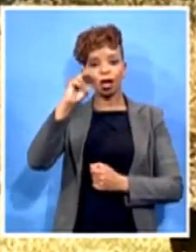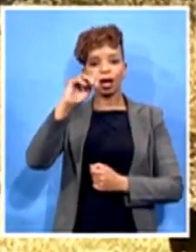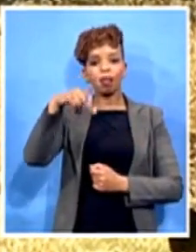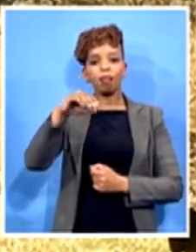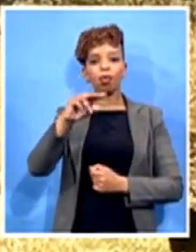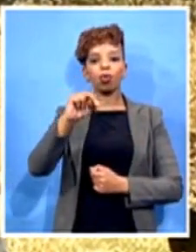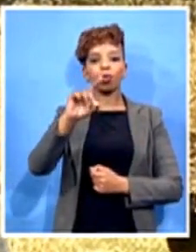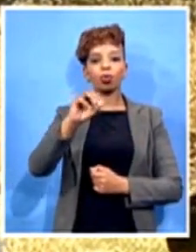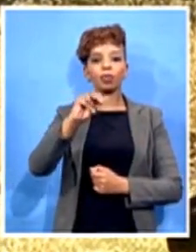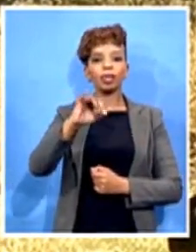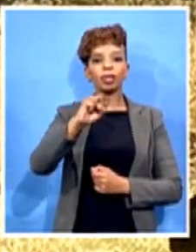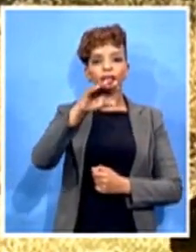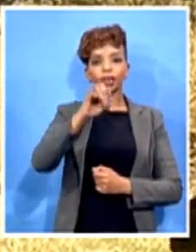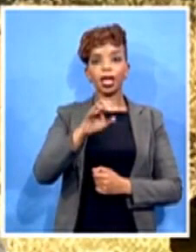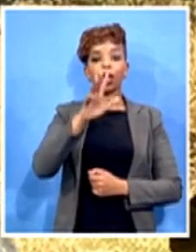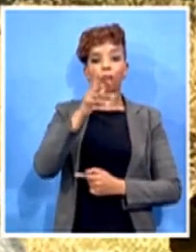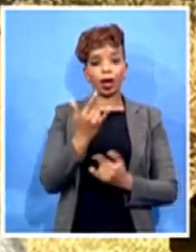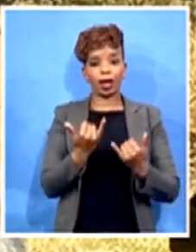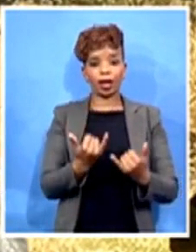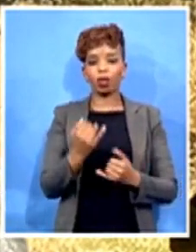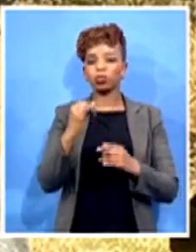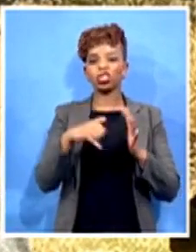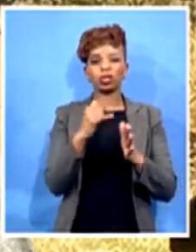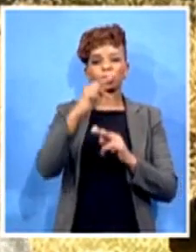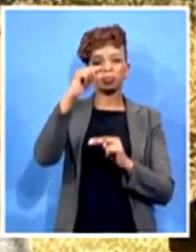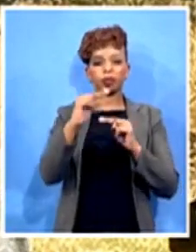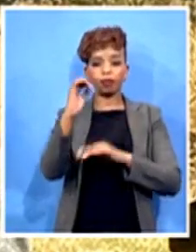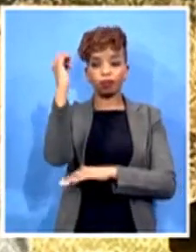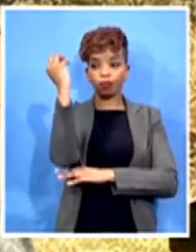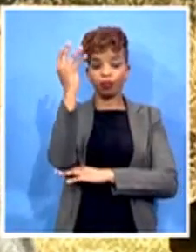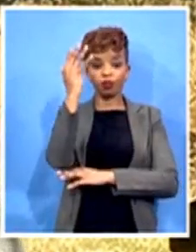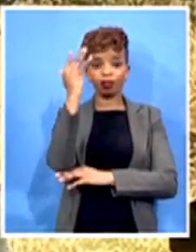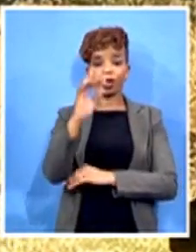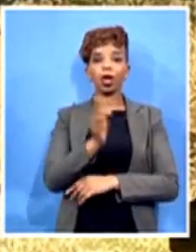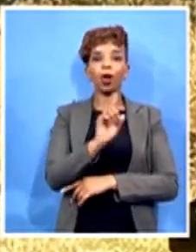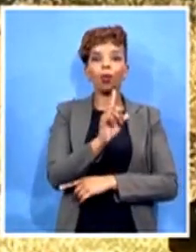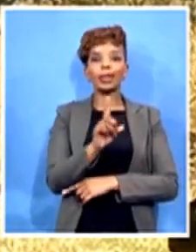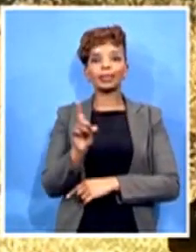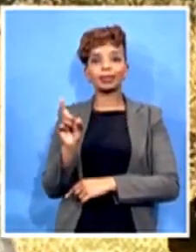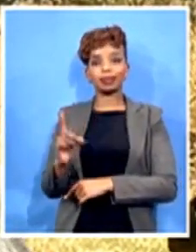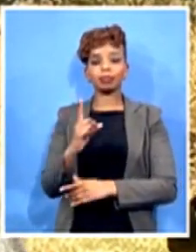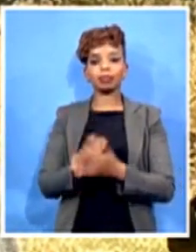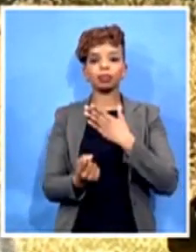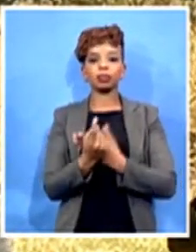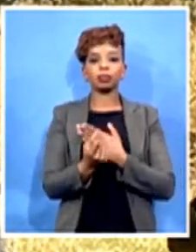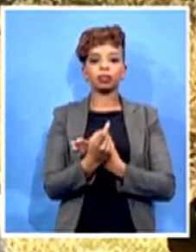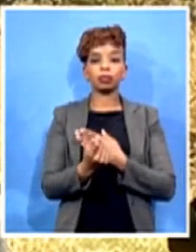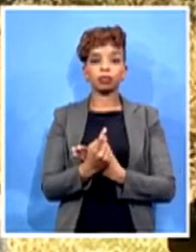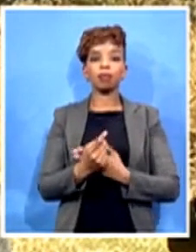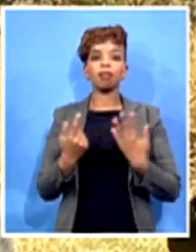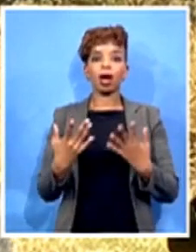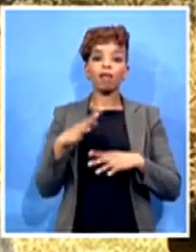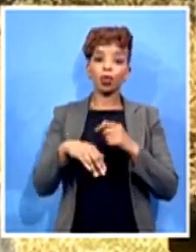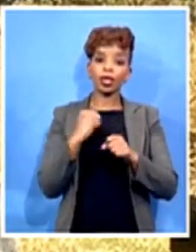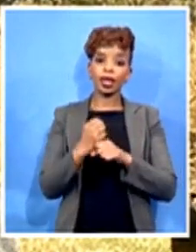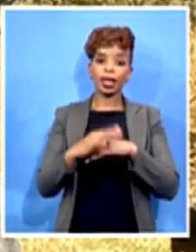a brief background about what has just occurred during all these years, is that there was between